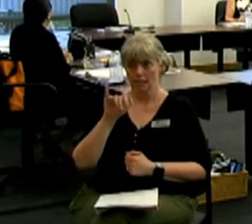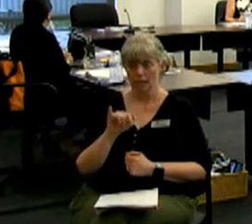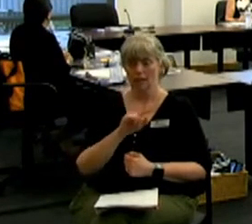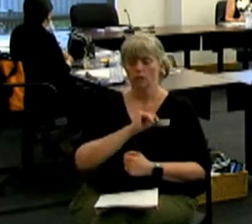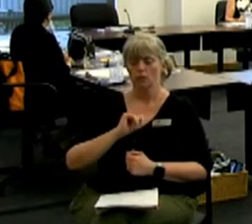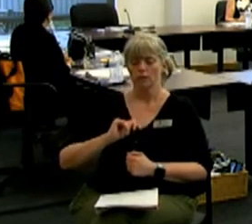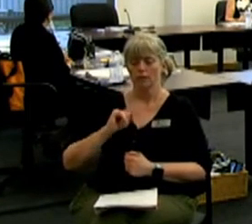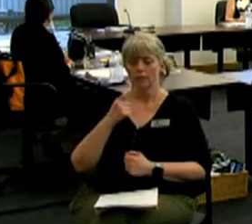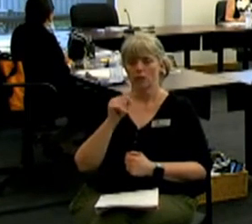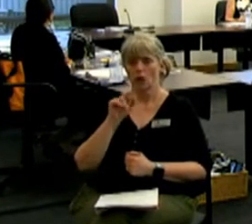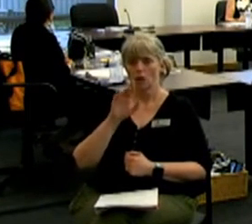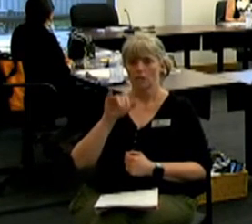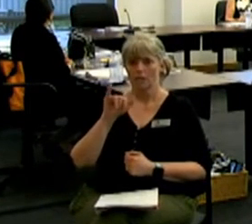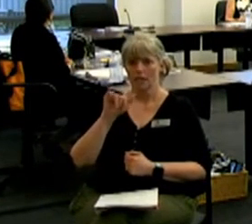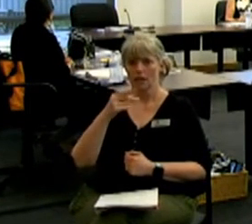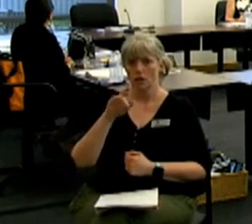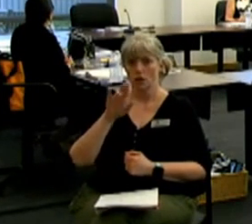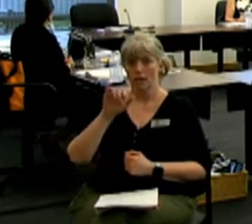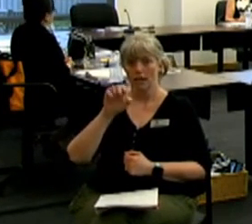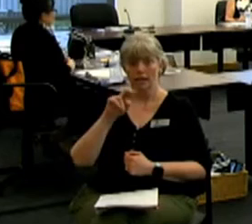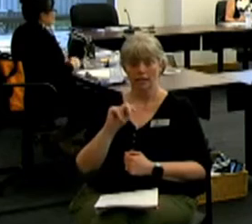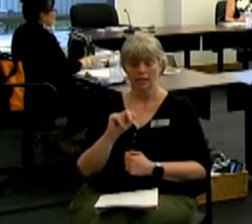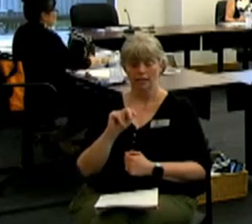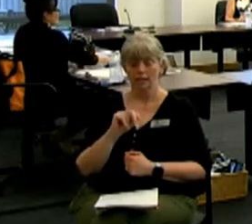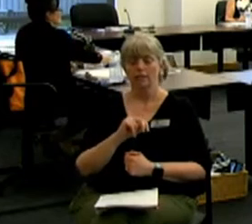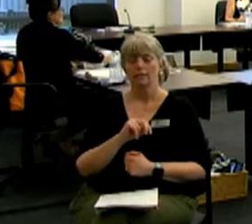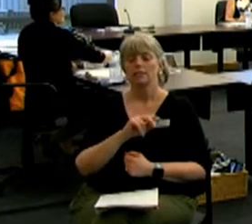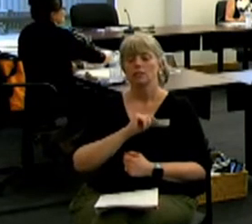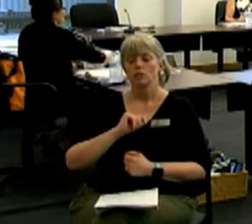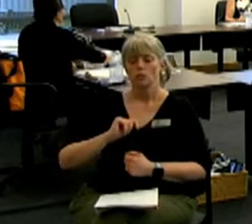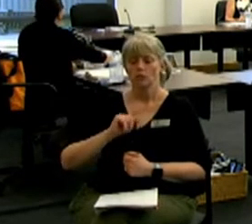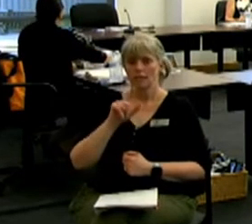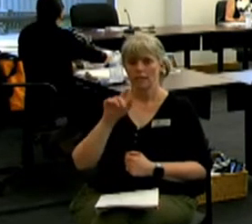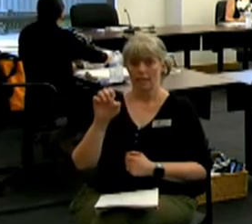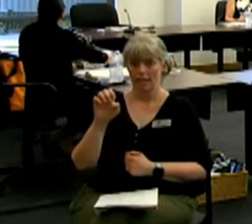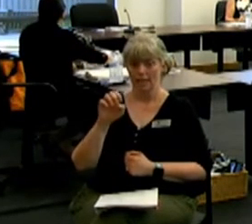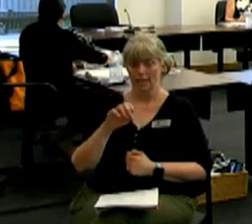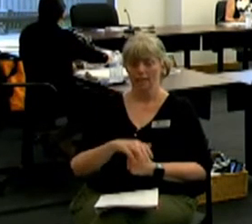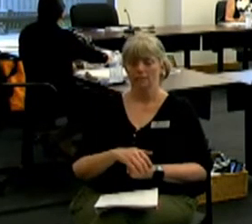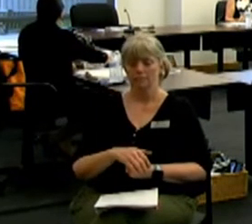Trustee Garcia-Guillen. Present. Trustee Lee.